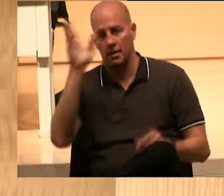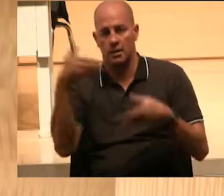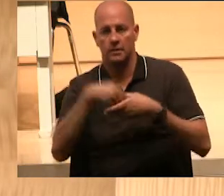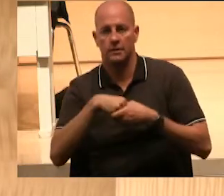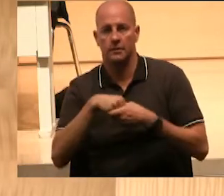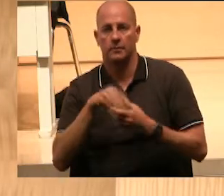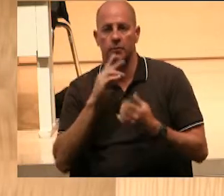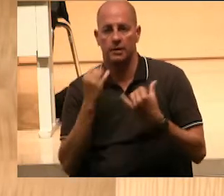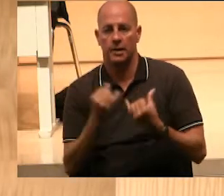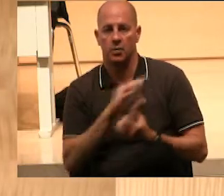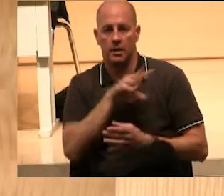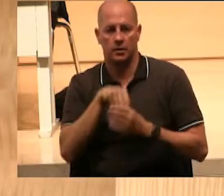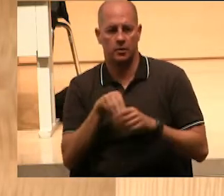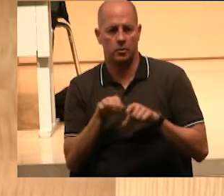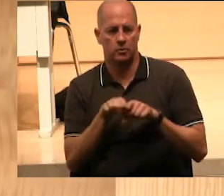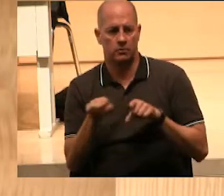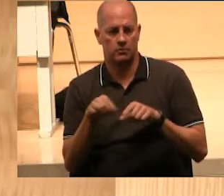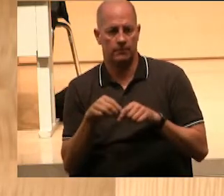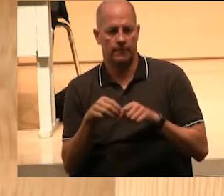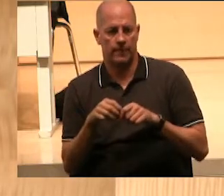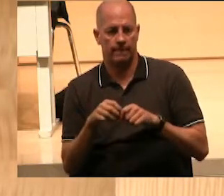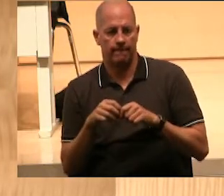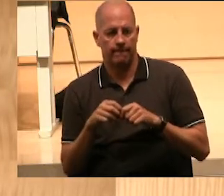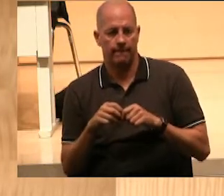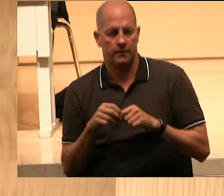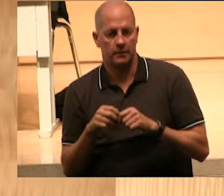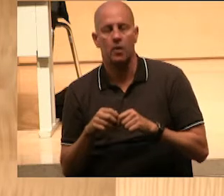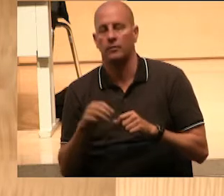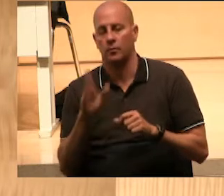encompasses Asperger's, which is not in the new DSM-5.